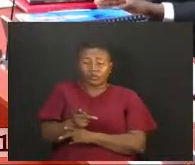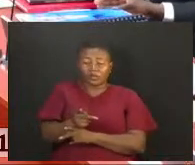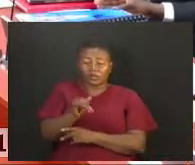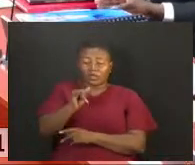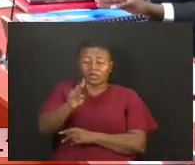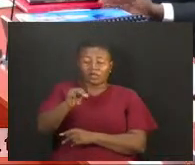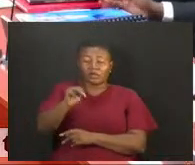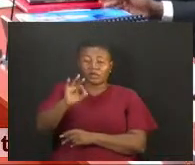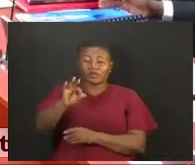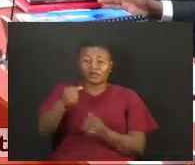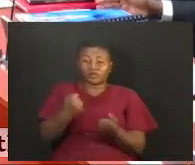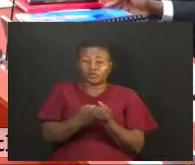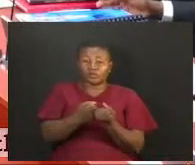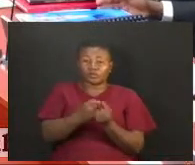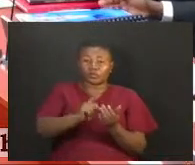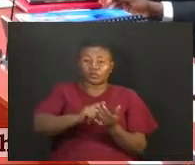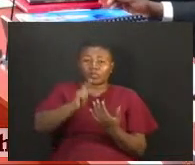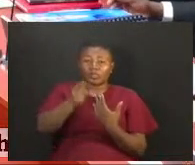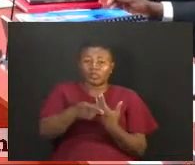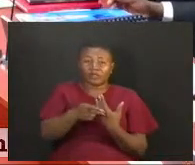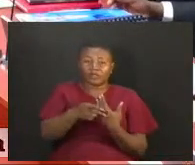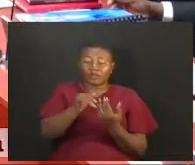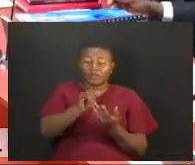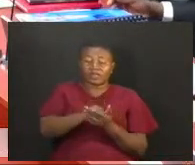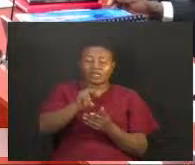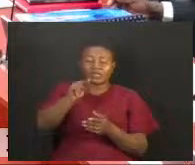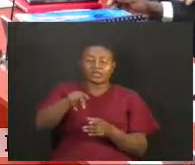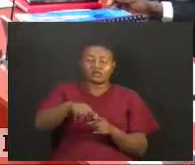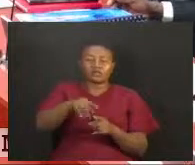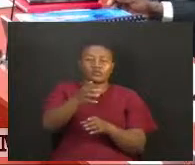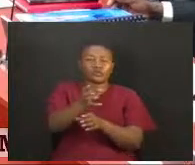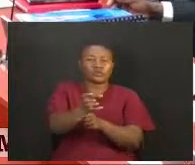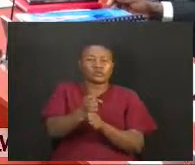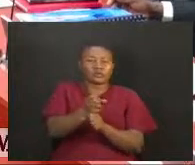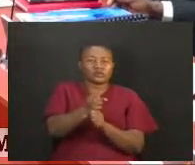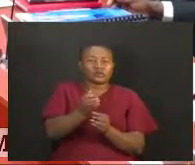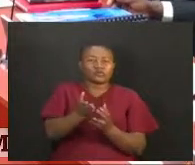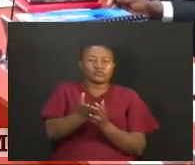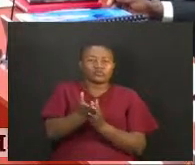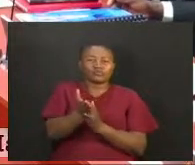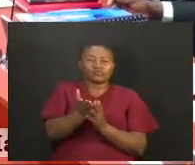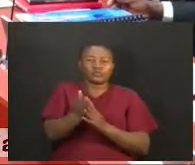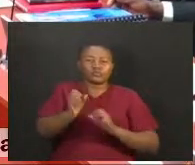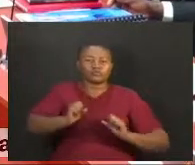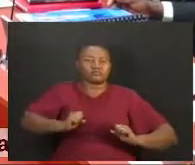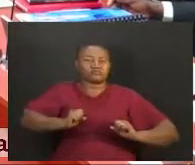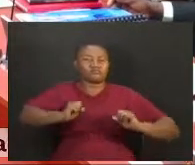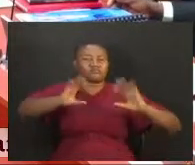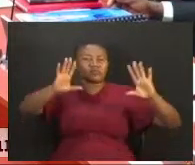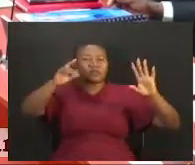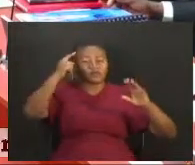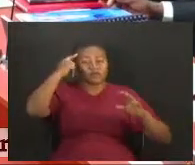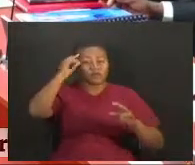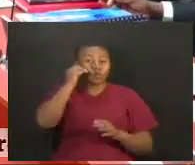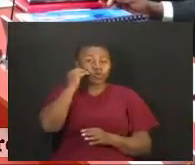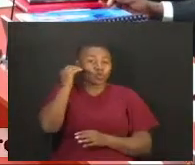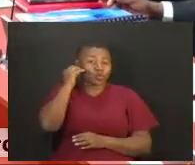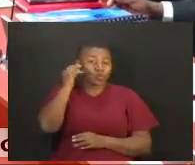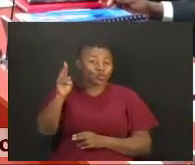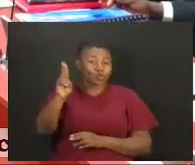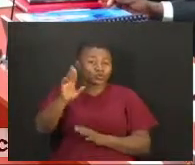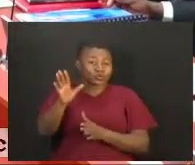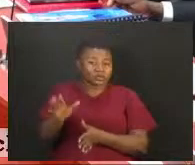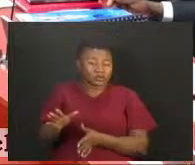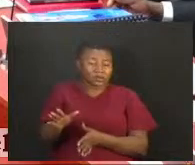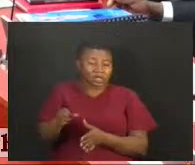program that was to achieve through the painful sacrifice of domestic bondholders, external